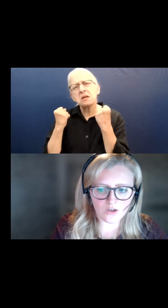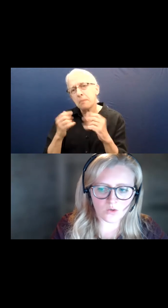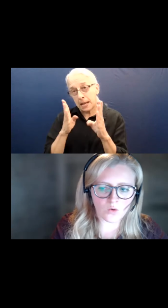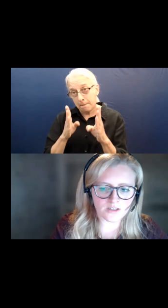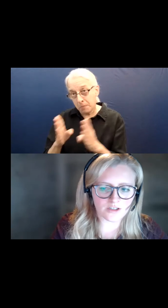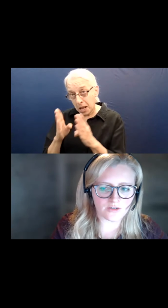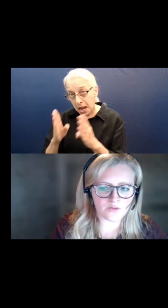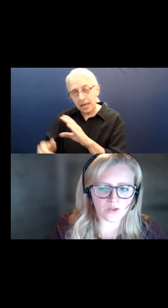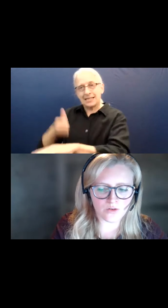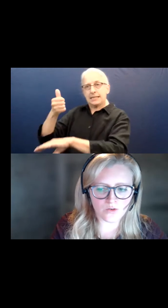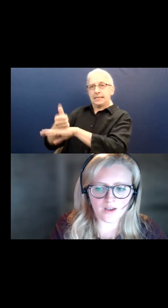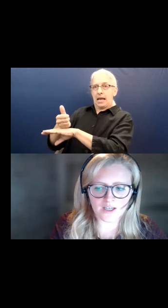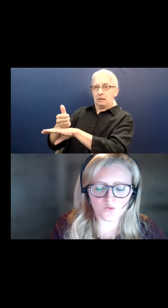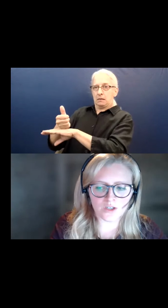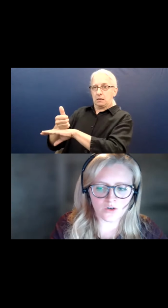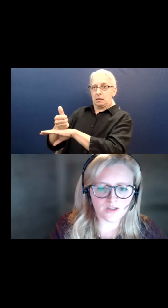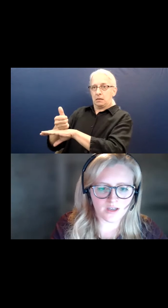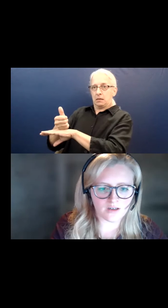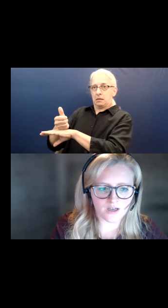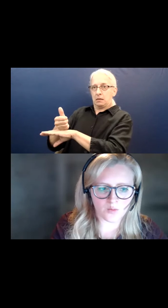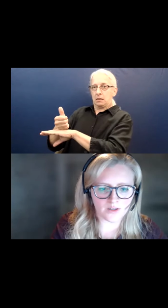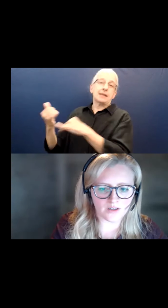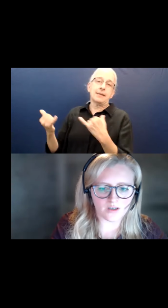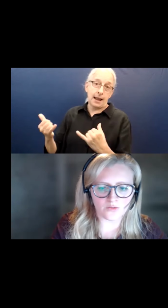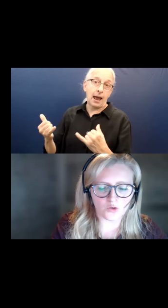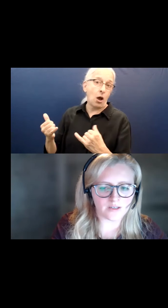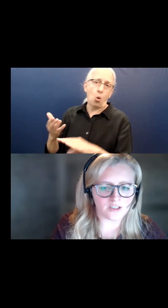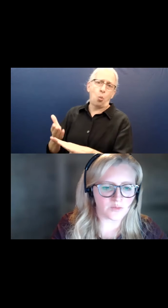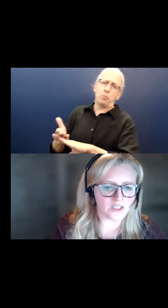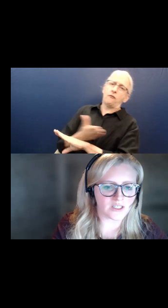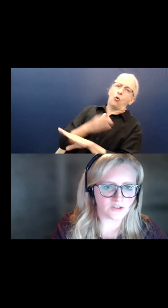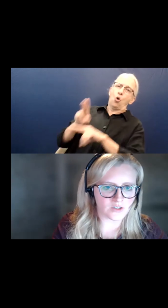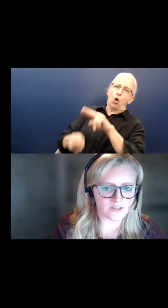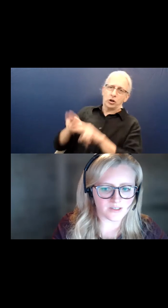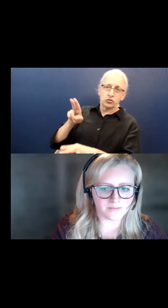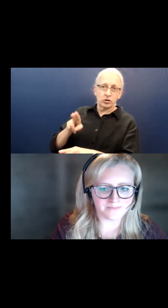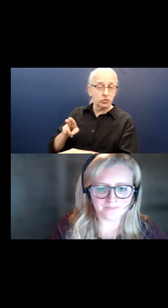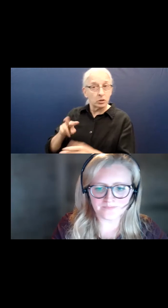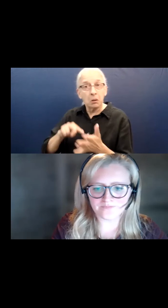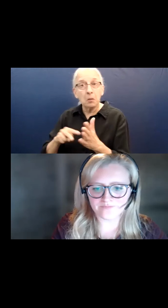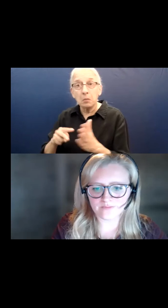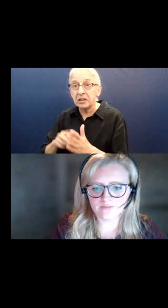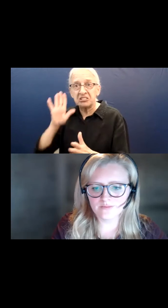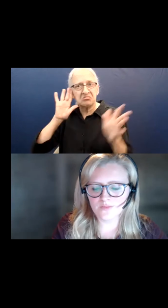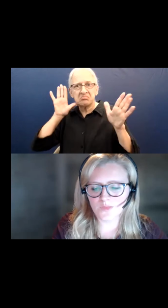starts, we want to share them with you as we know that they are a topic of great community interest.